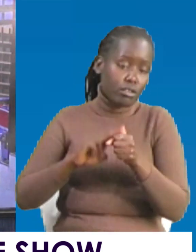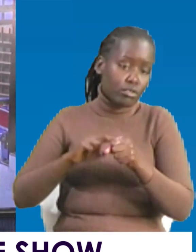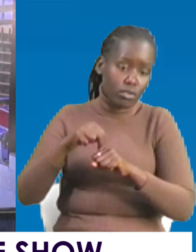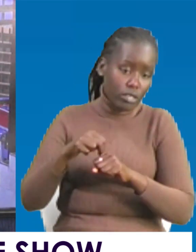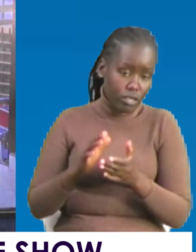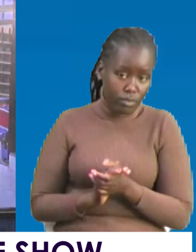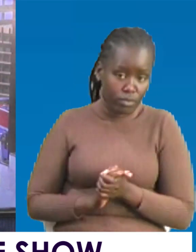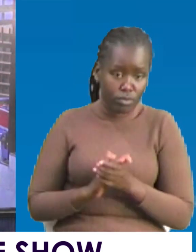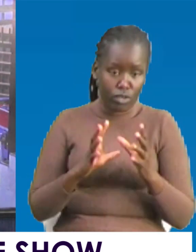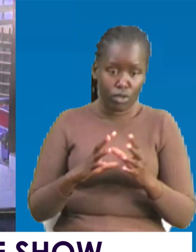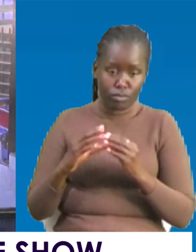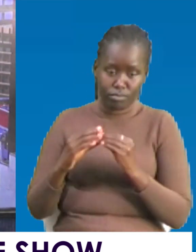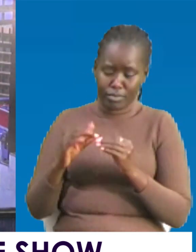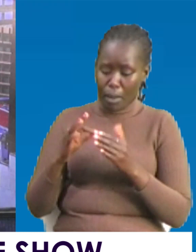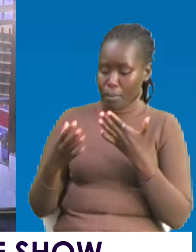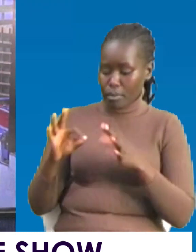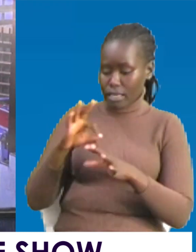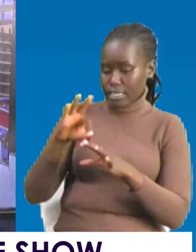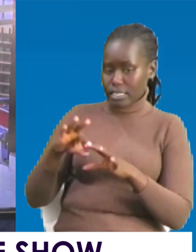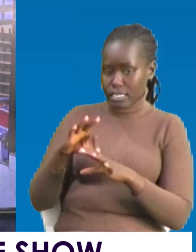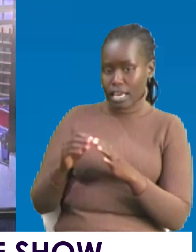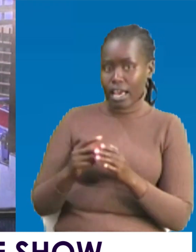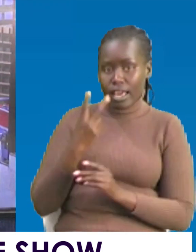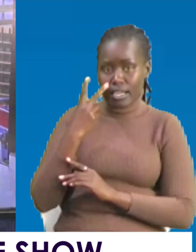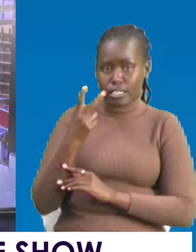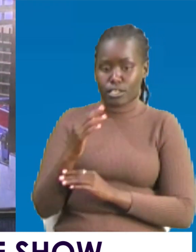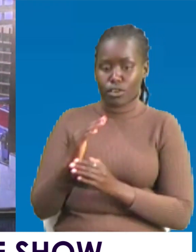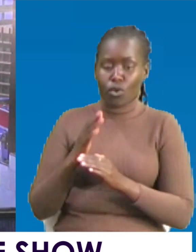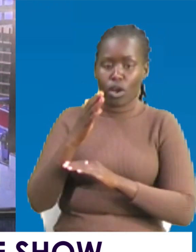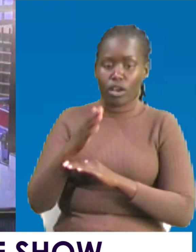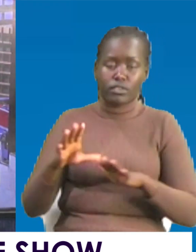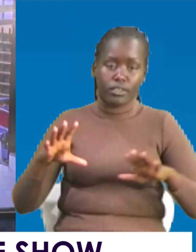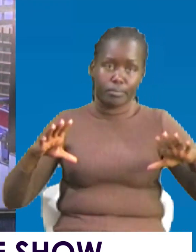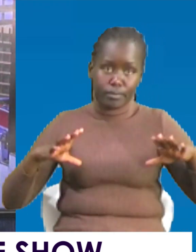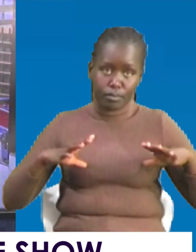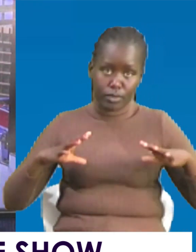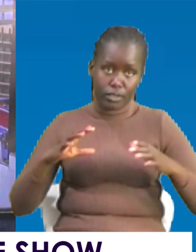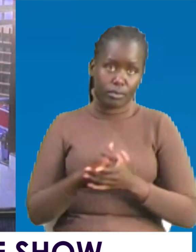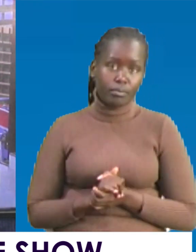you're taking, go take it, a cup of tea, and see you after the break.